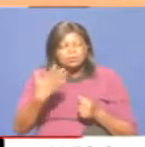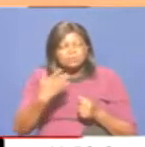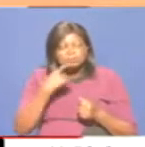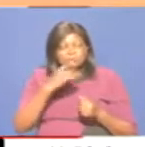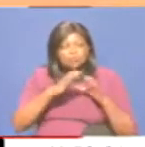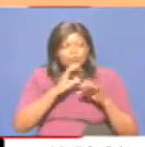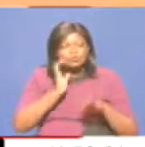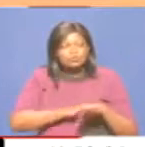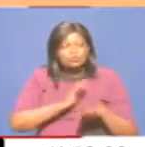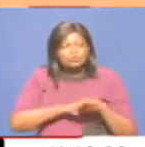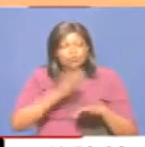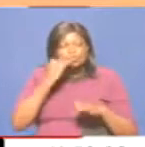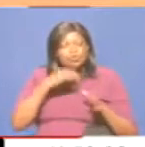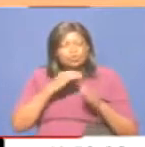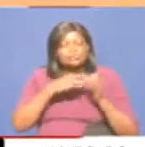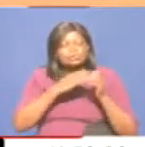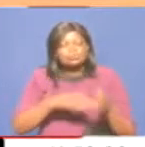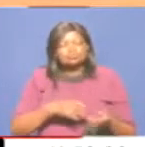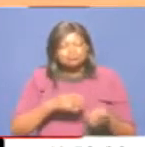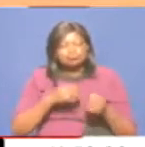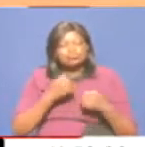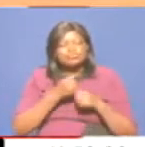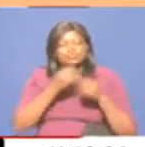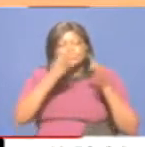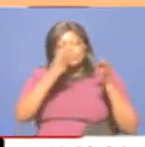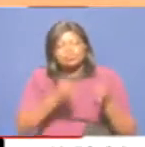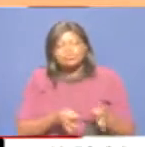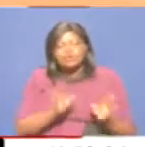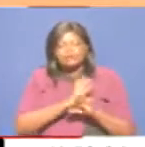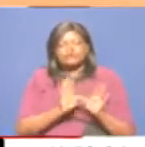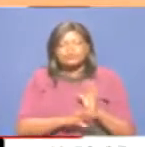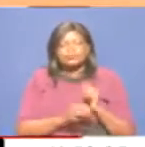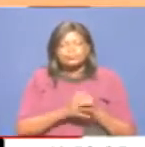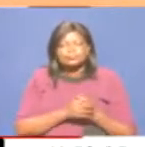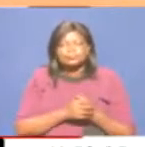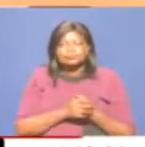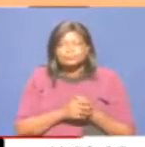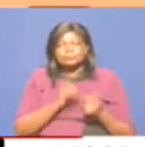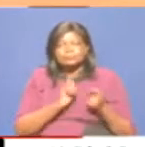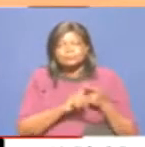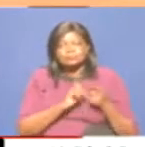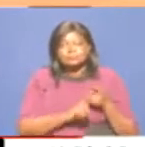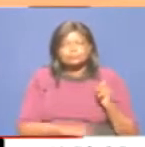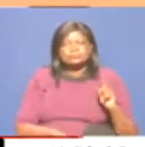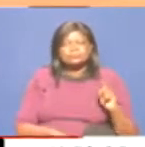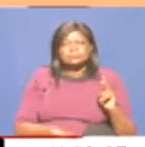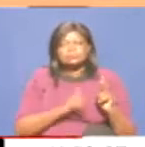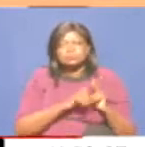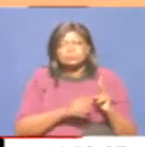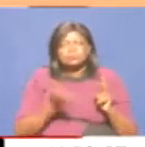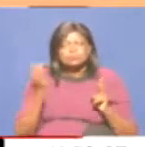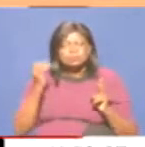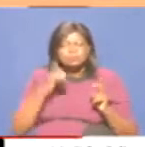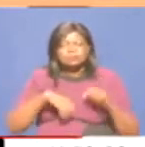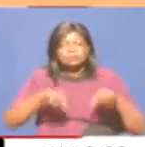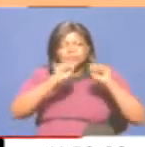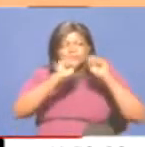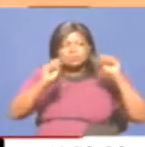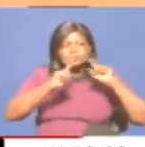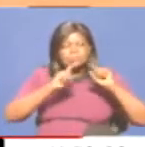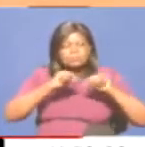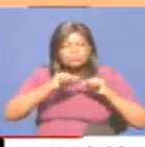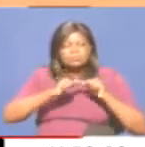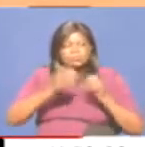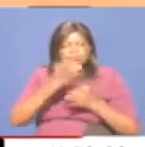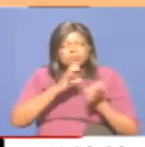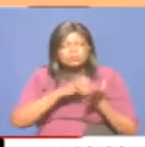leaders to account, particularly the ill that is ill-gotten. Mm-hmm. Number two, we do expect the president to talk about the economic status of